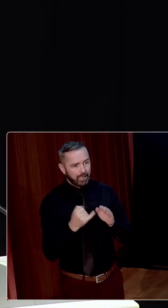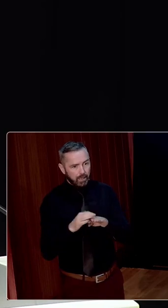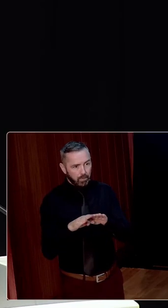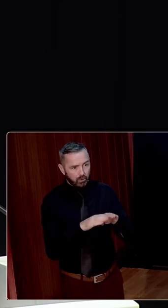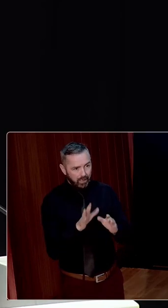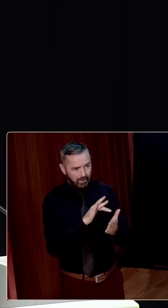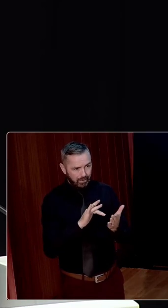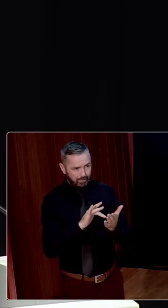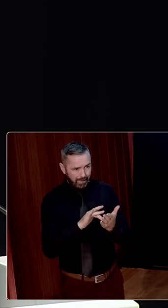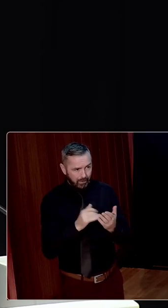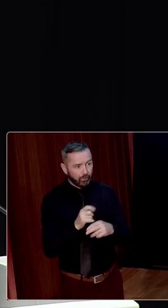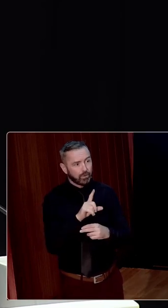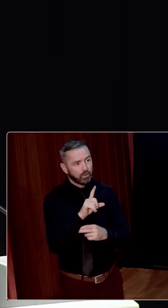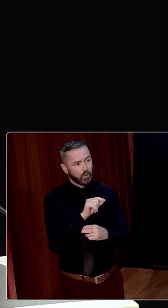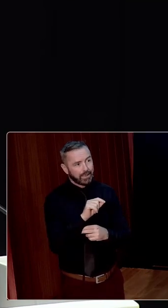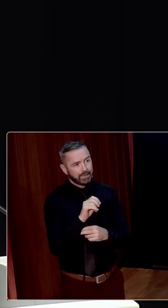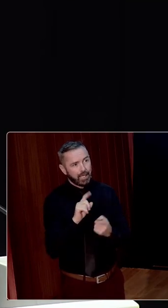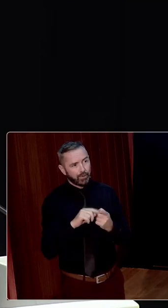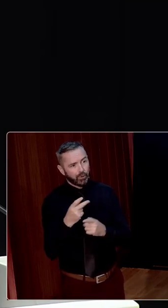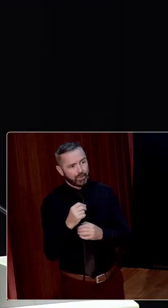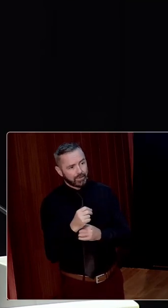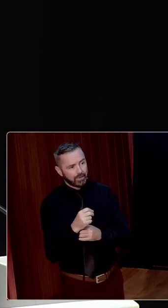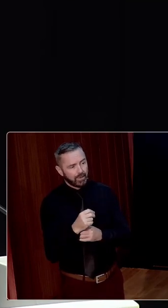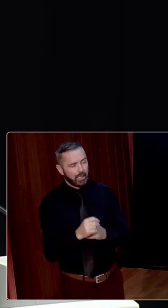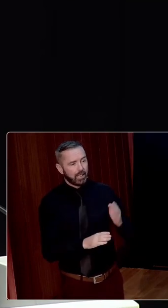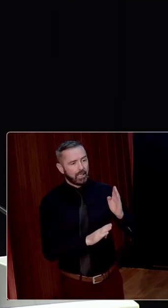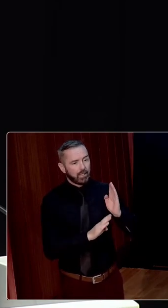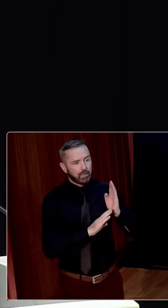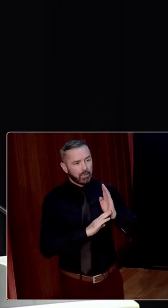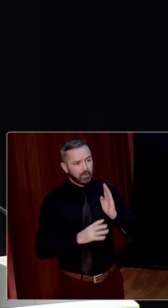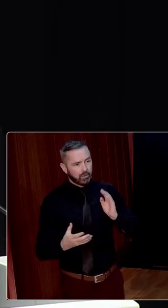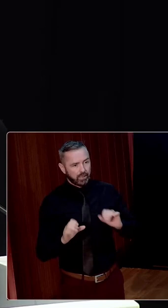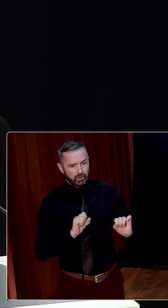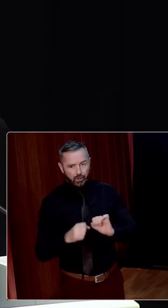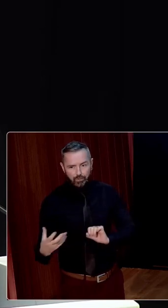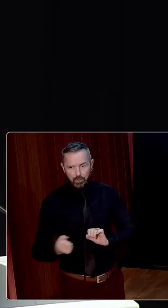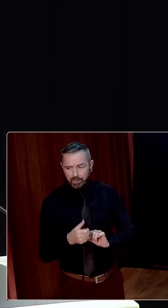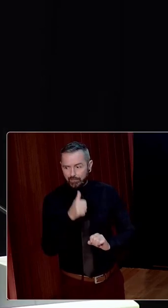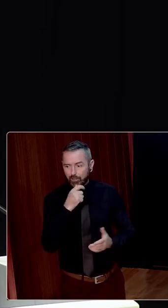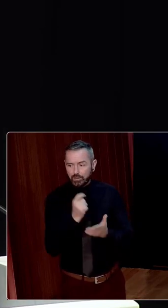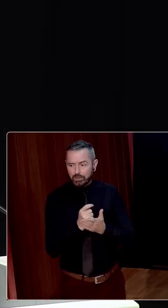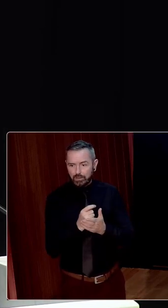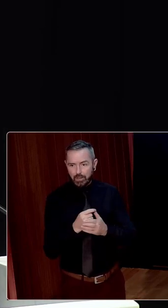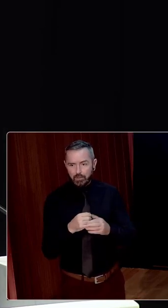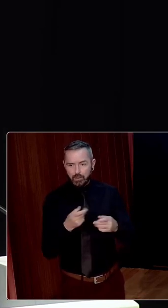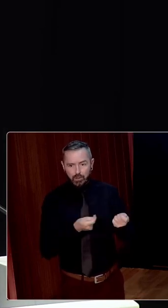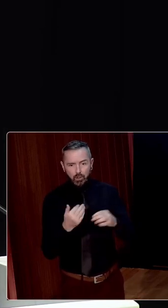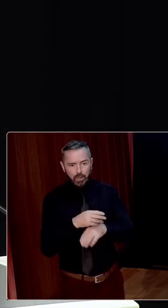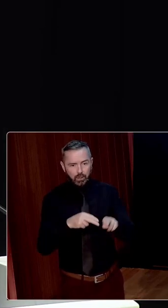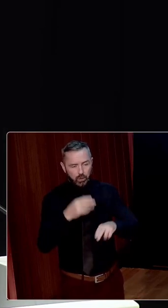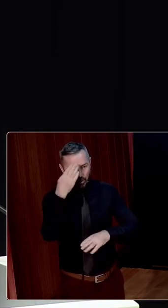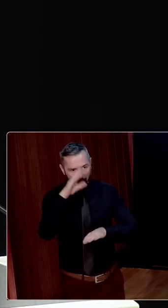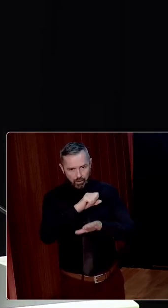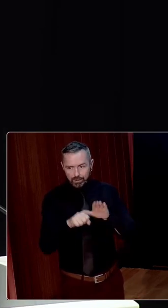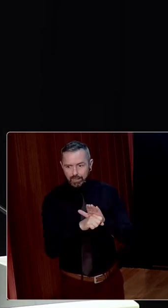30s is really important. The military service pensions collection as one of the first welfare schemes designed and run by the new Irish state is